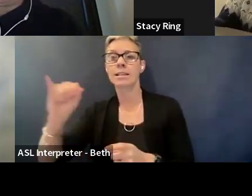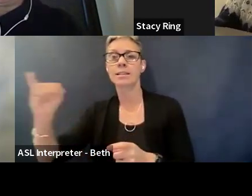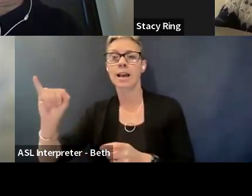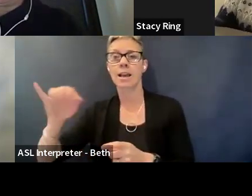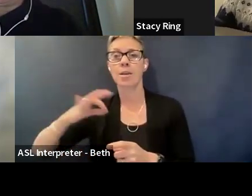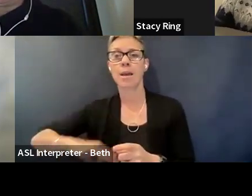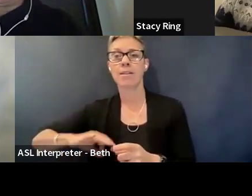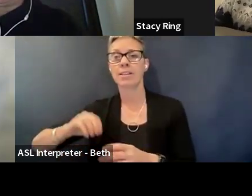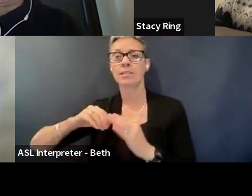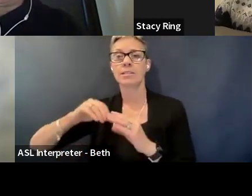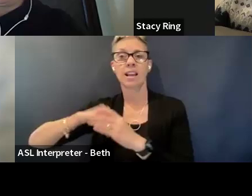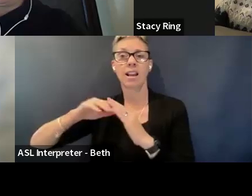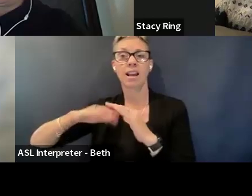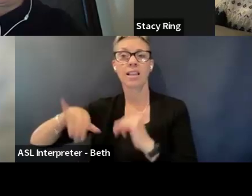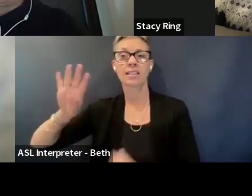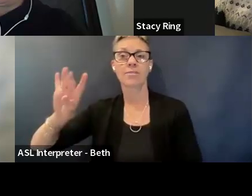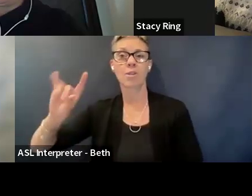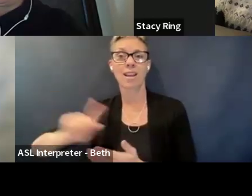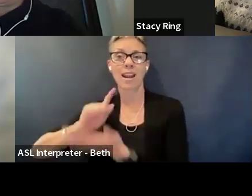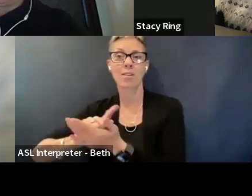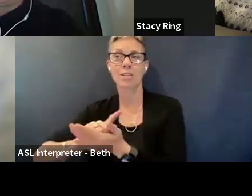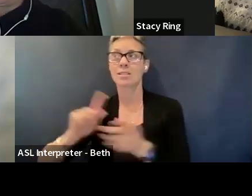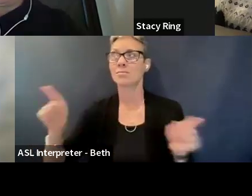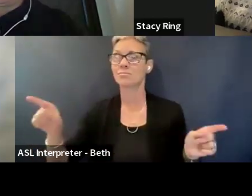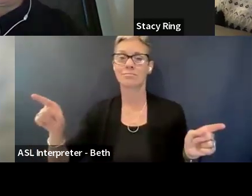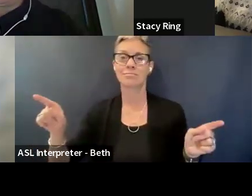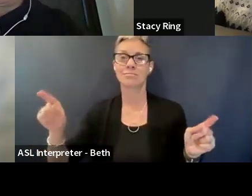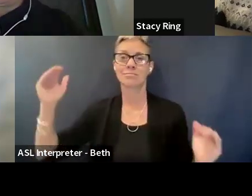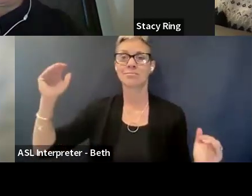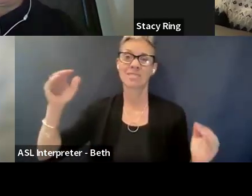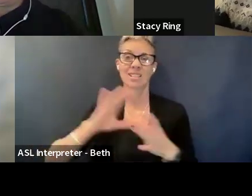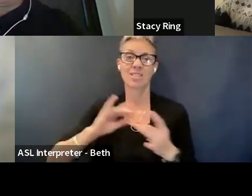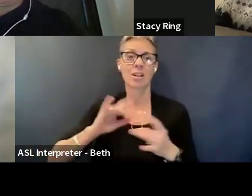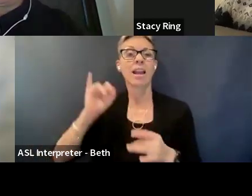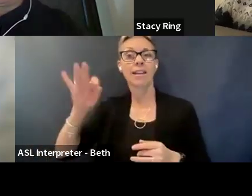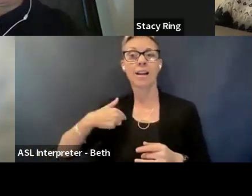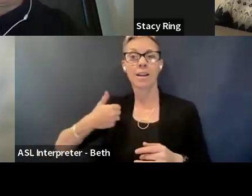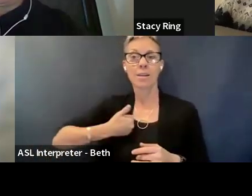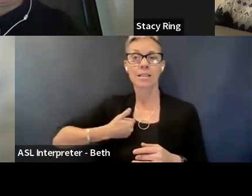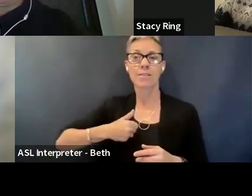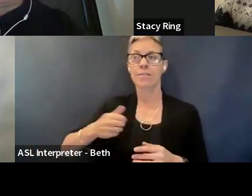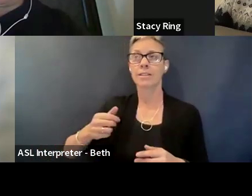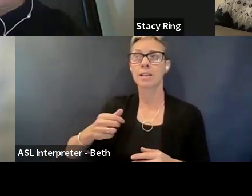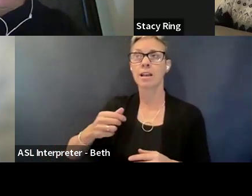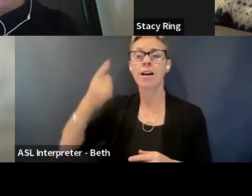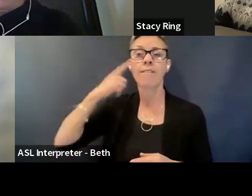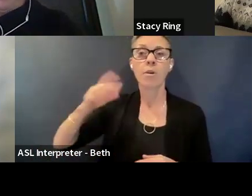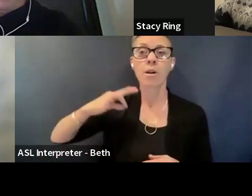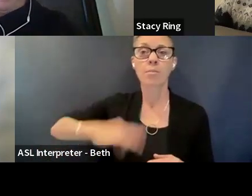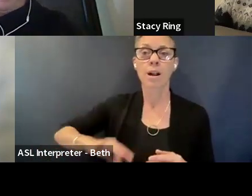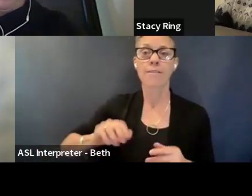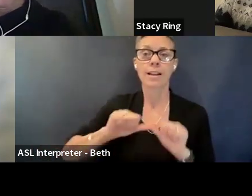less than 48 hours. Had I been a for-profit agency requesting these services for